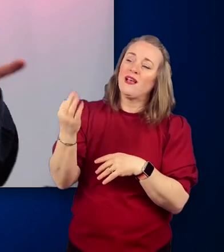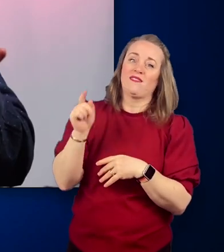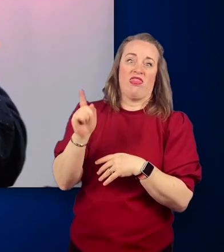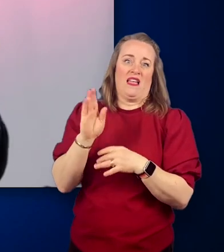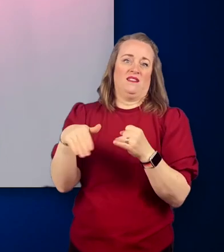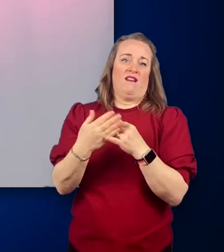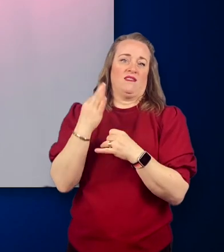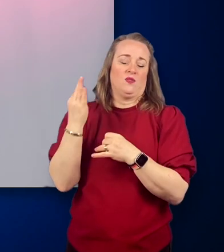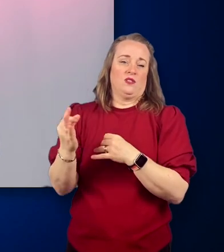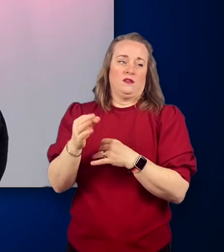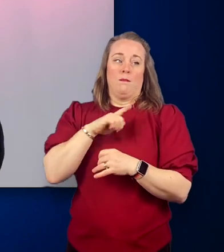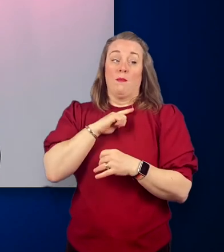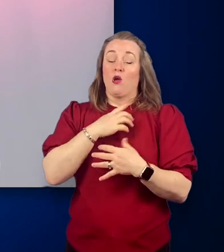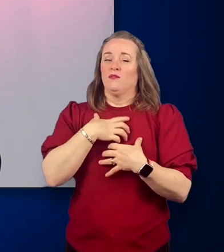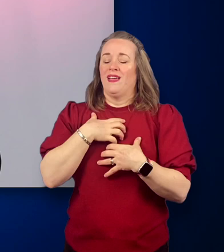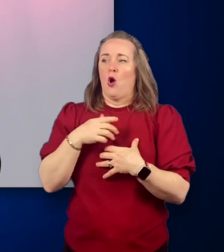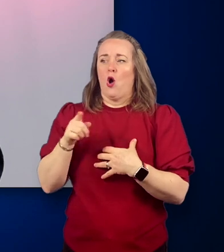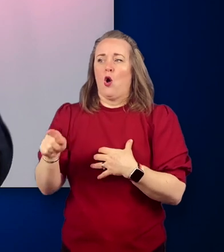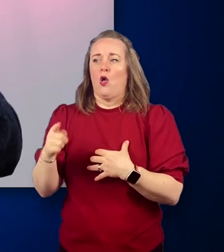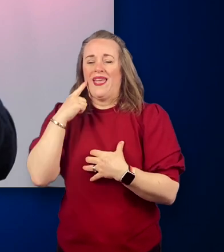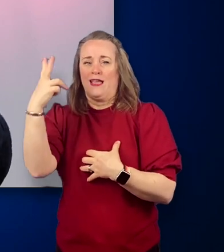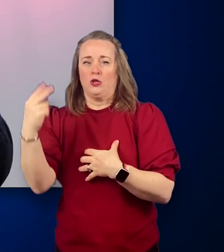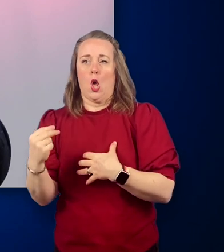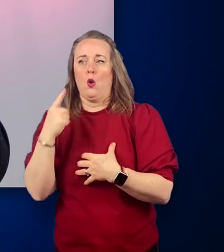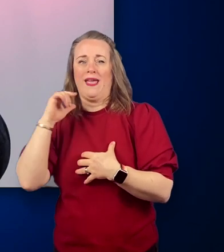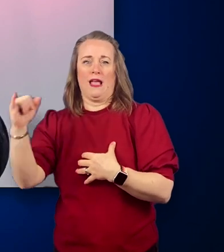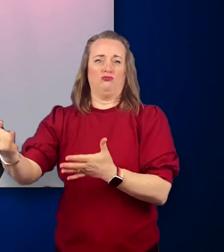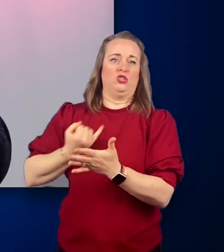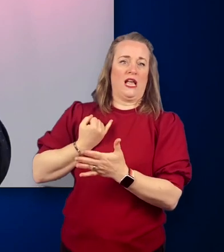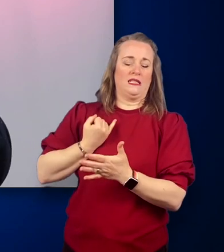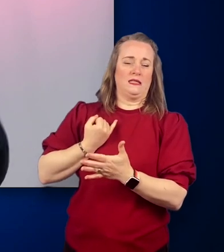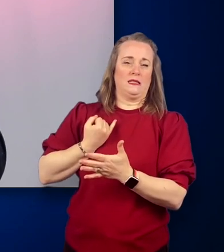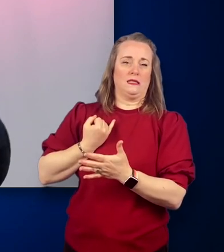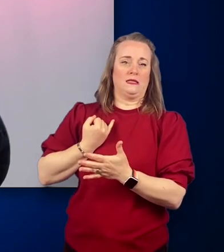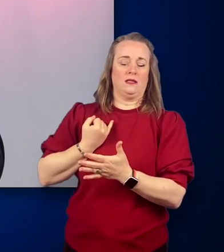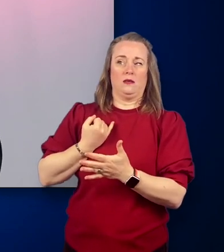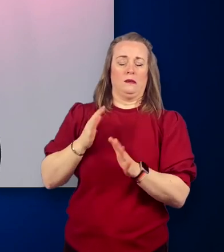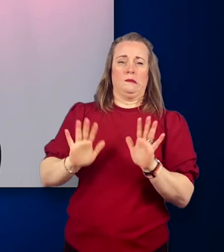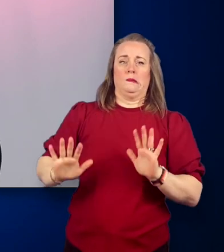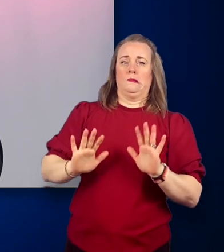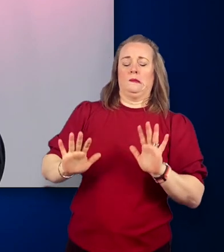Because then the fear is, what if they reject me? What if they turn aside? What? Oh no.